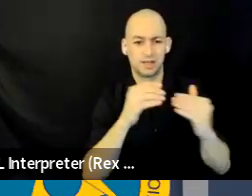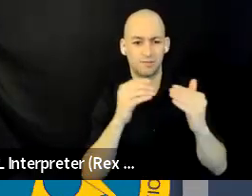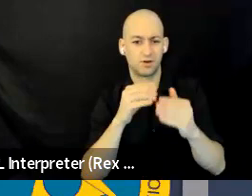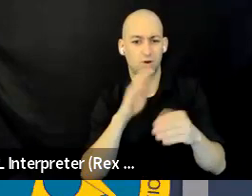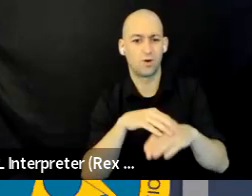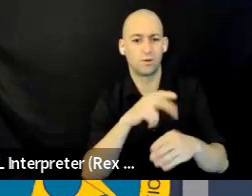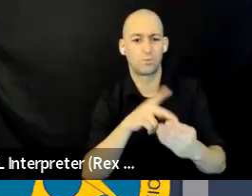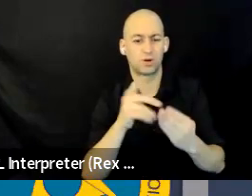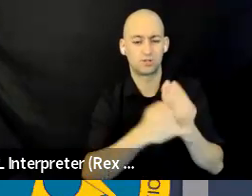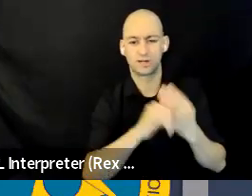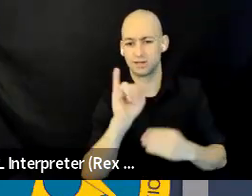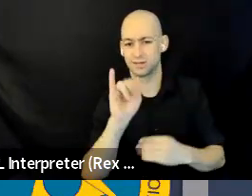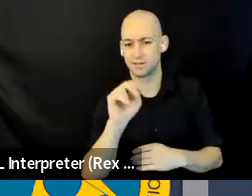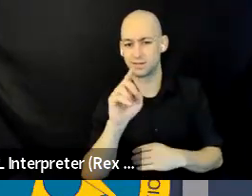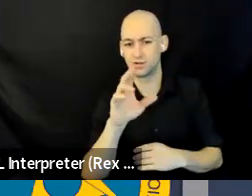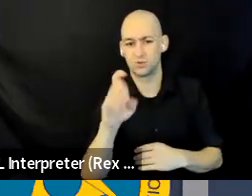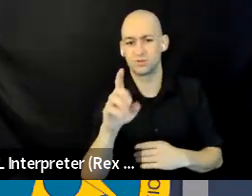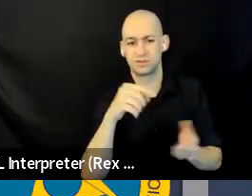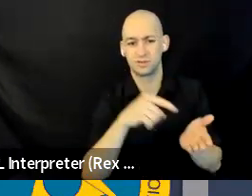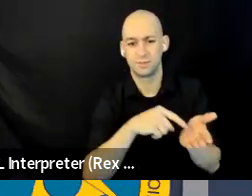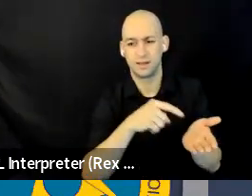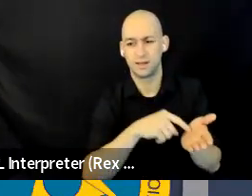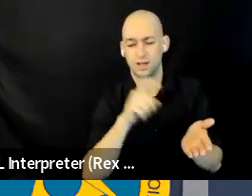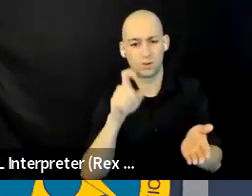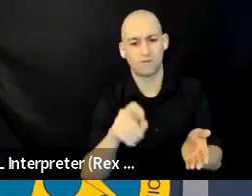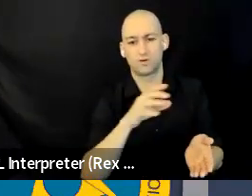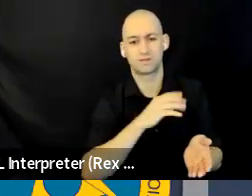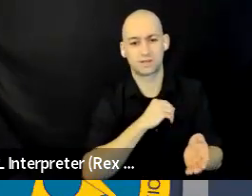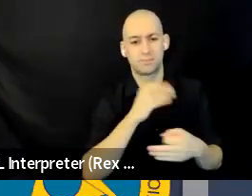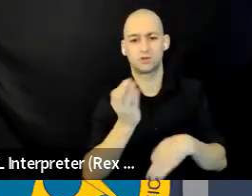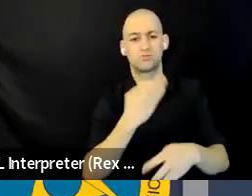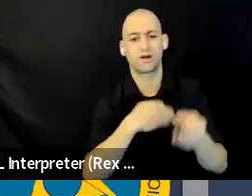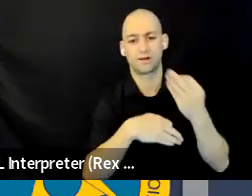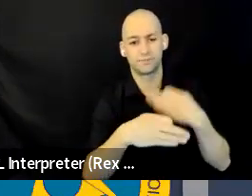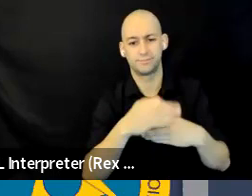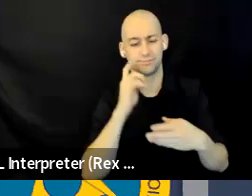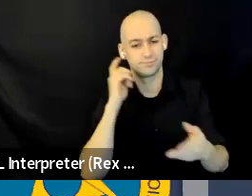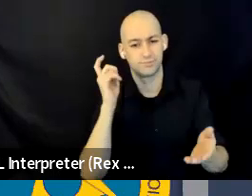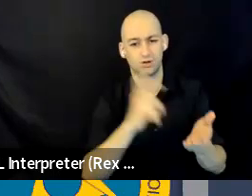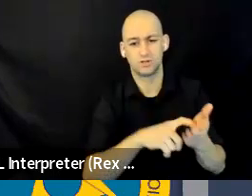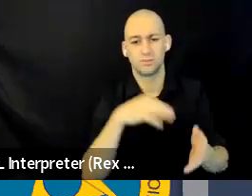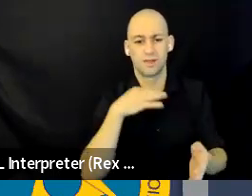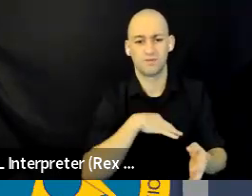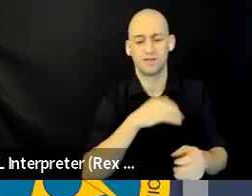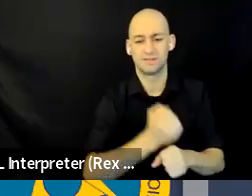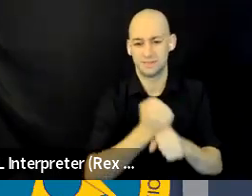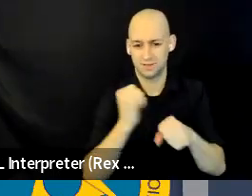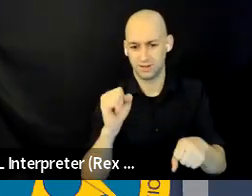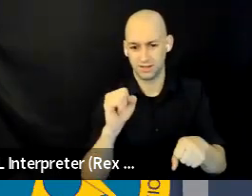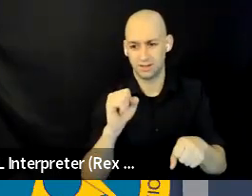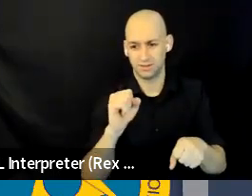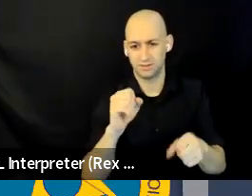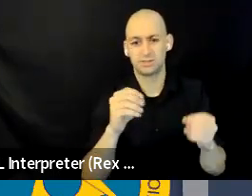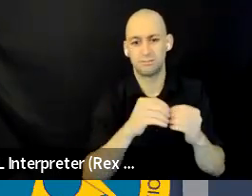may induce some demand, where you just have to accept that trade-off, acknowledge the benefits of safety, override the impacts